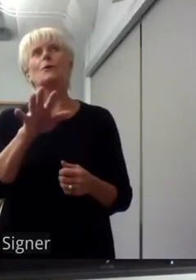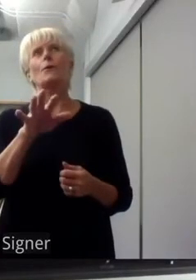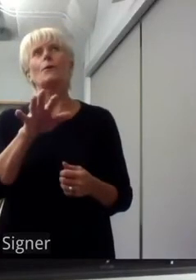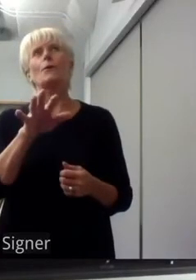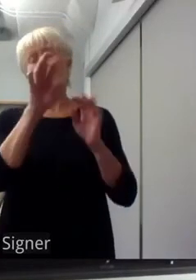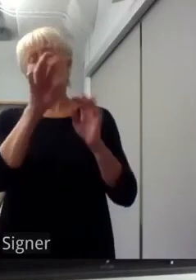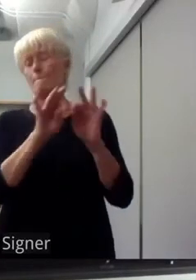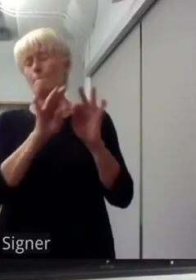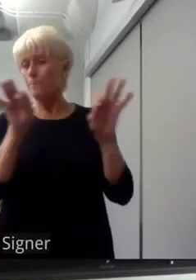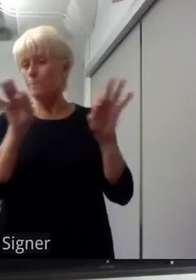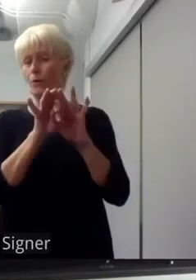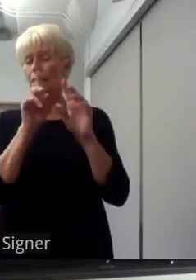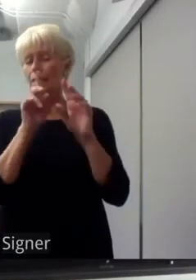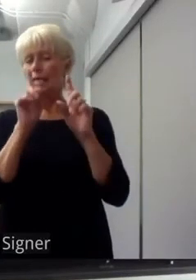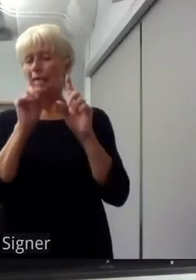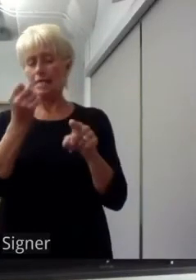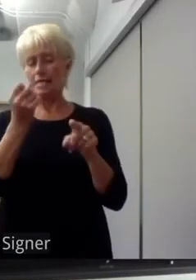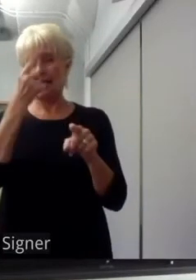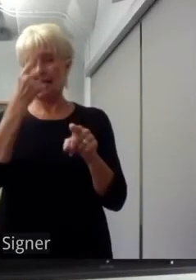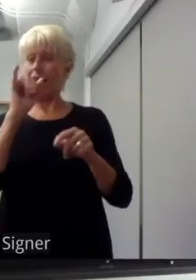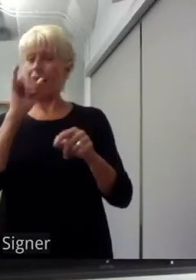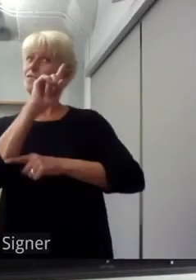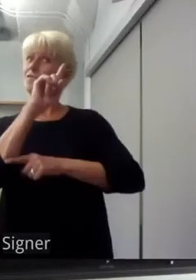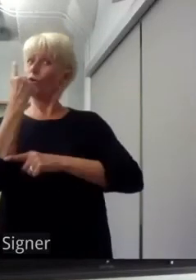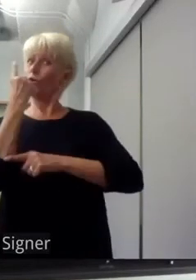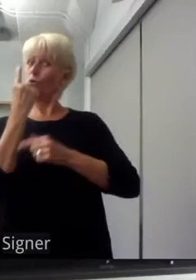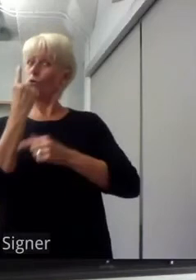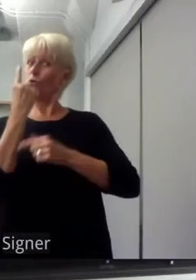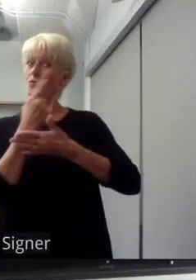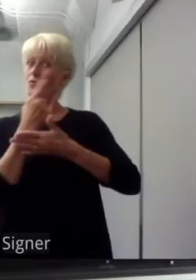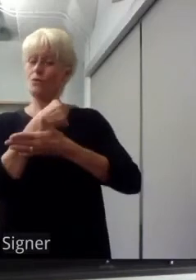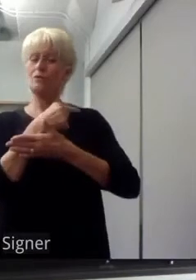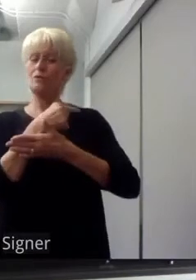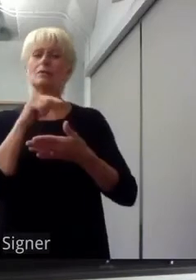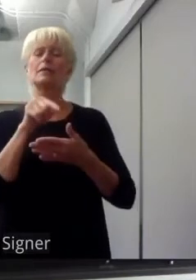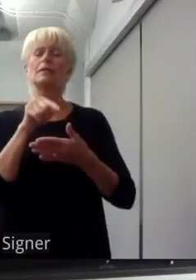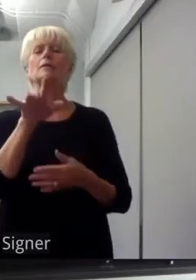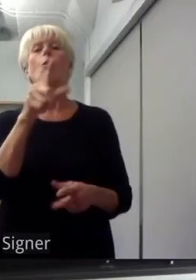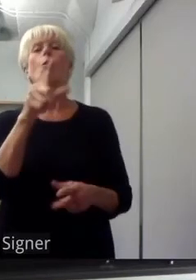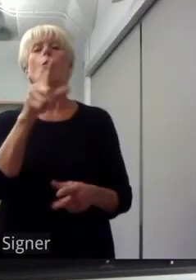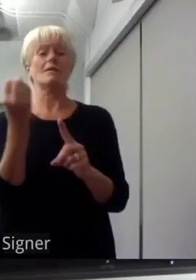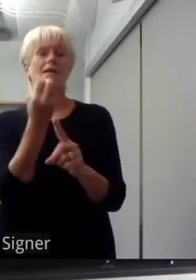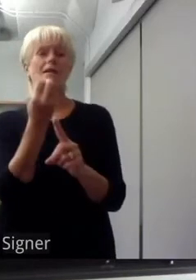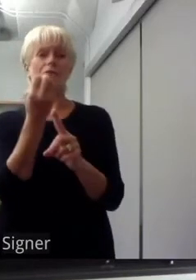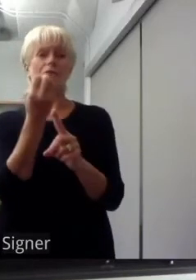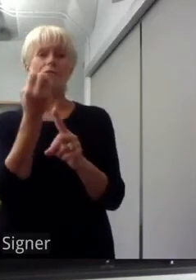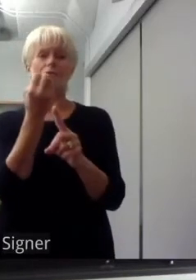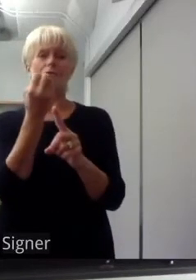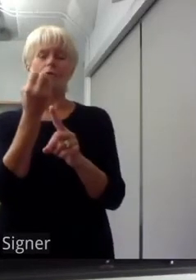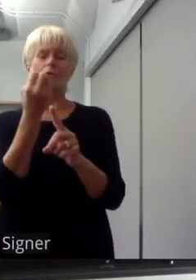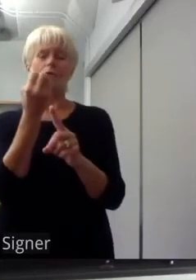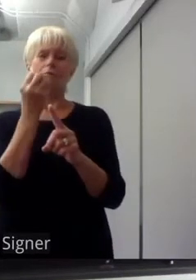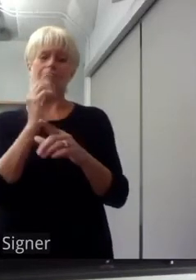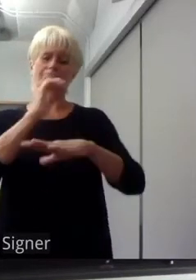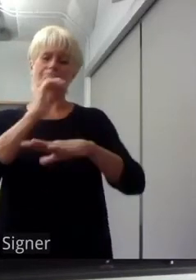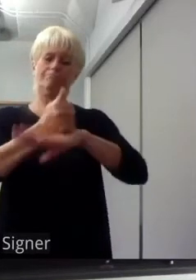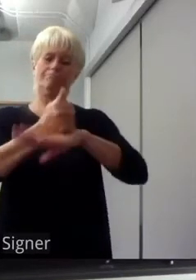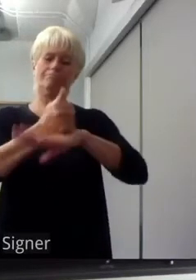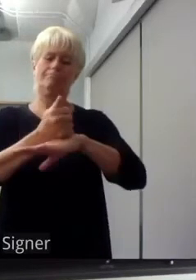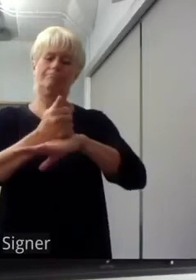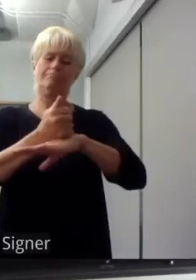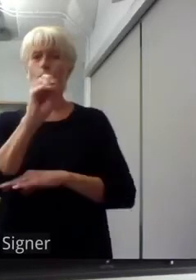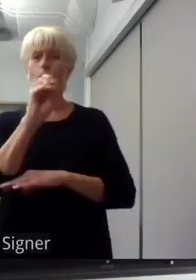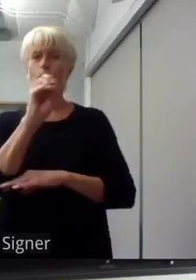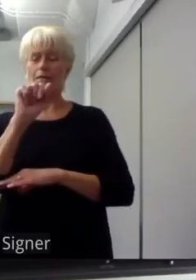review was that when Ontario brought in the AODA and passed it in 2005, there